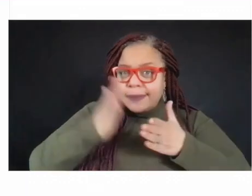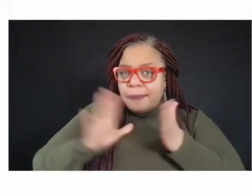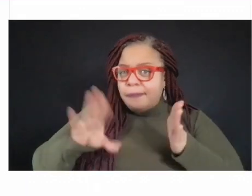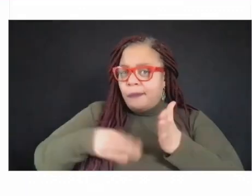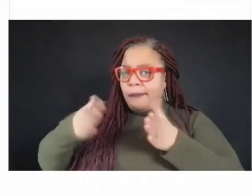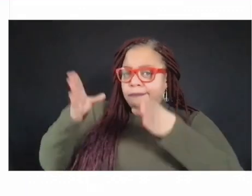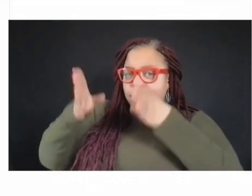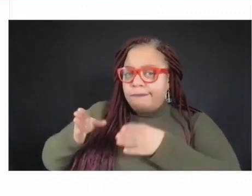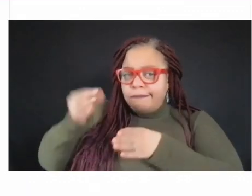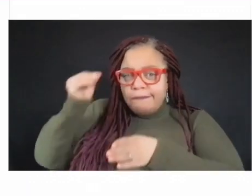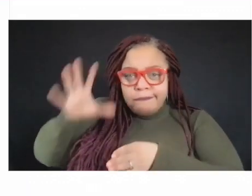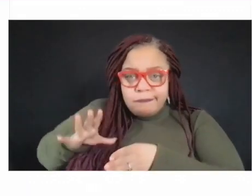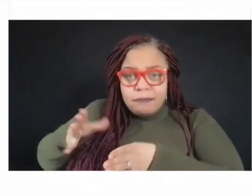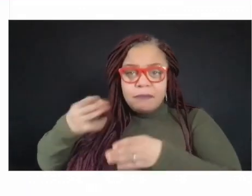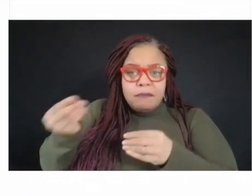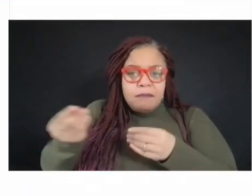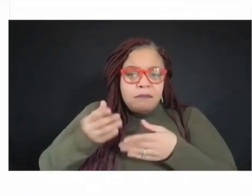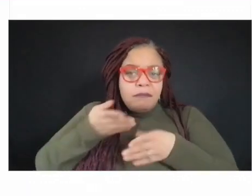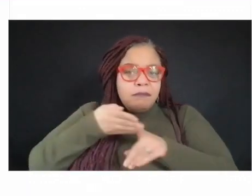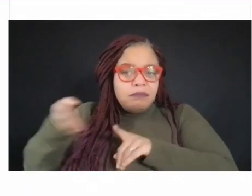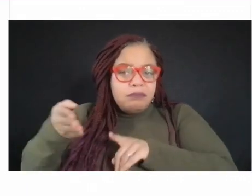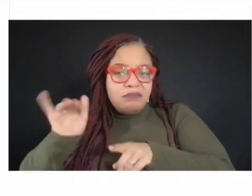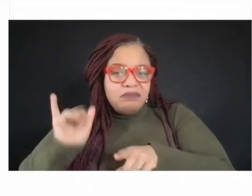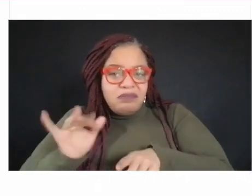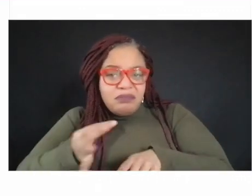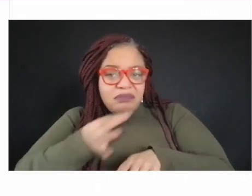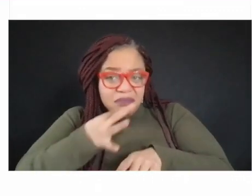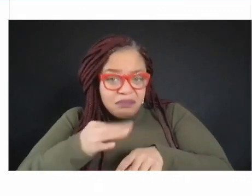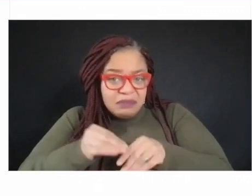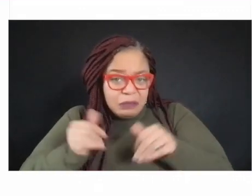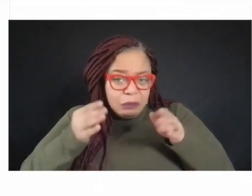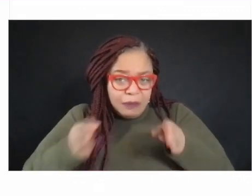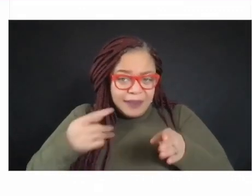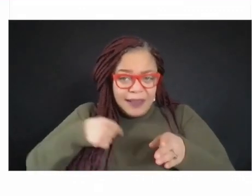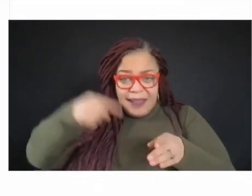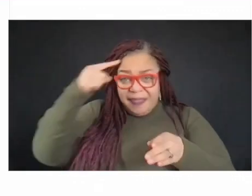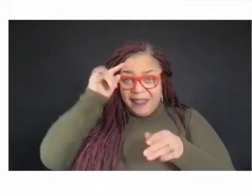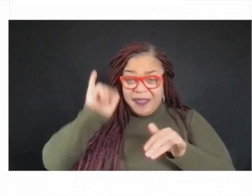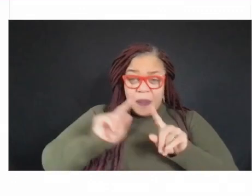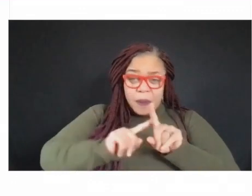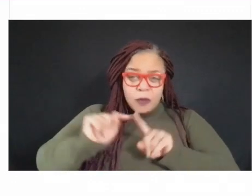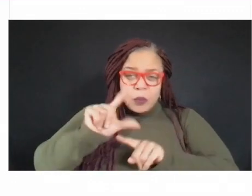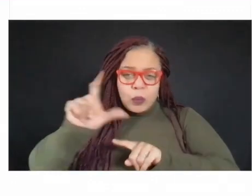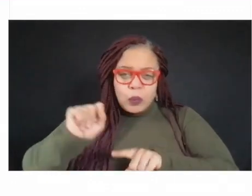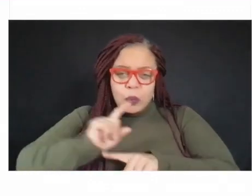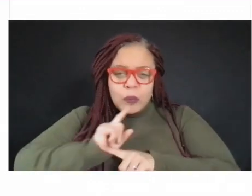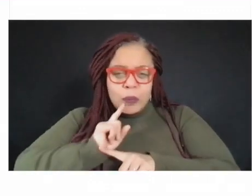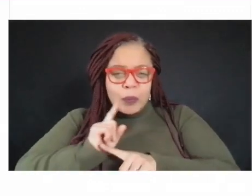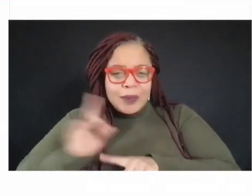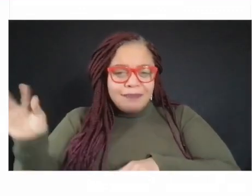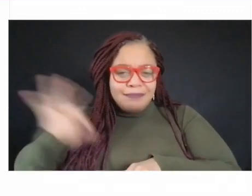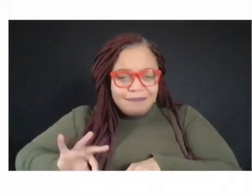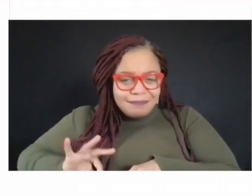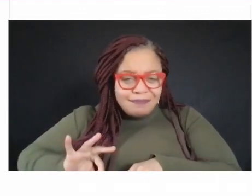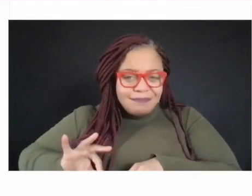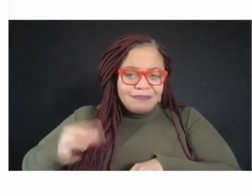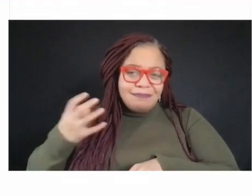think are two ways that are really really useful and really beneficial.